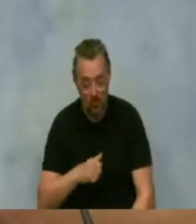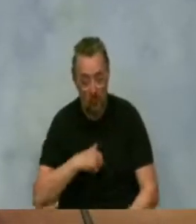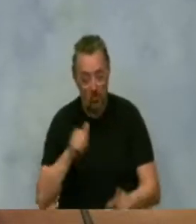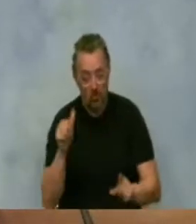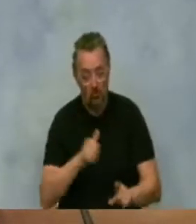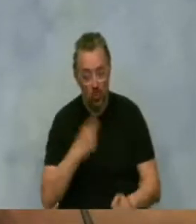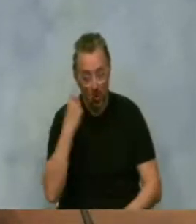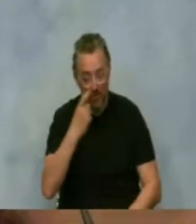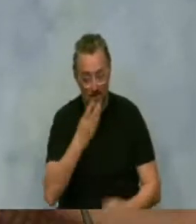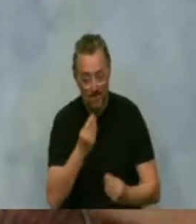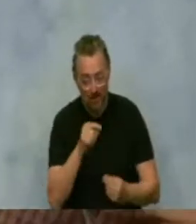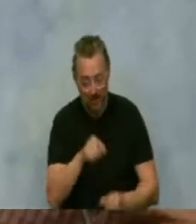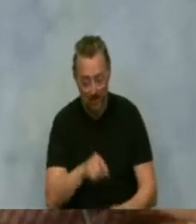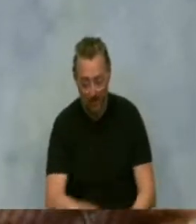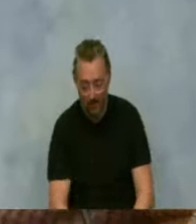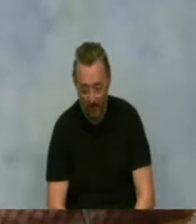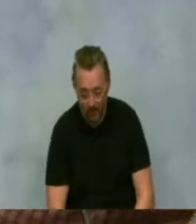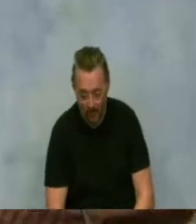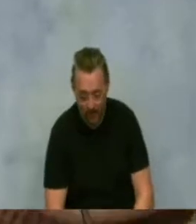something like that. Thank you.